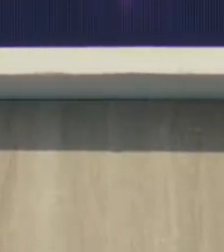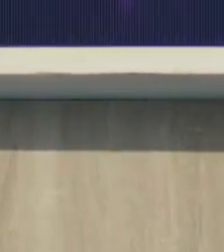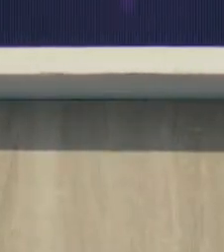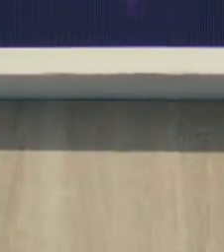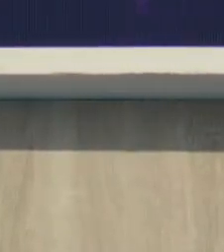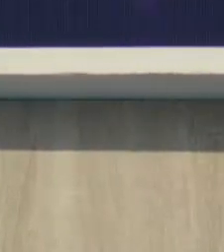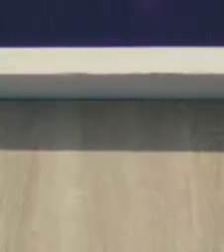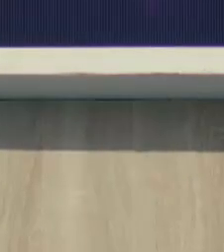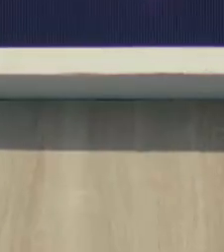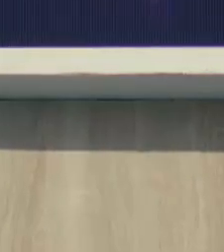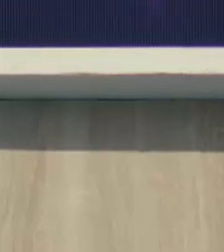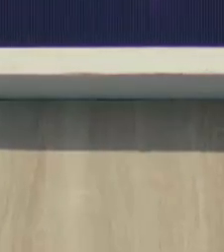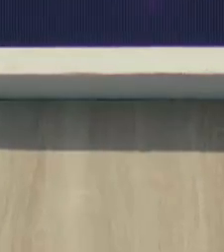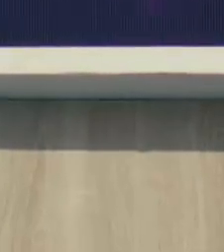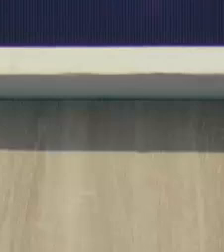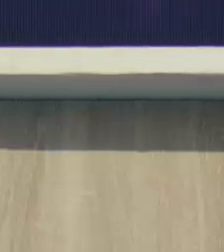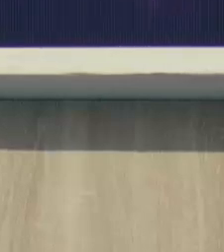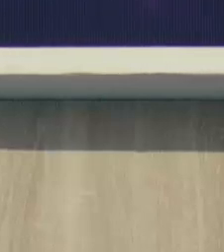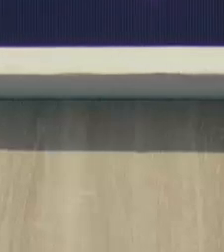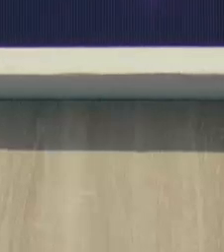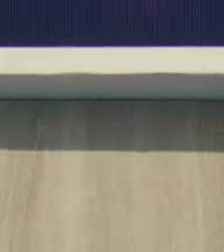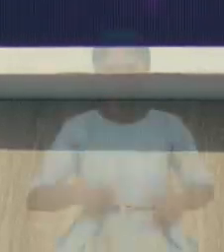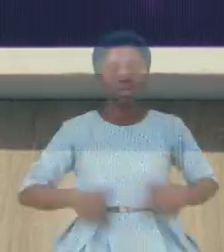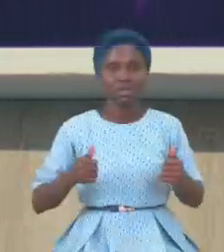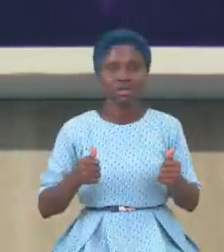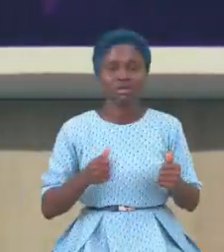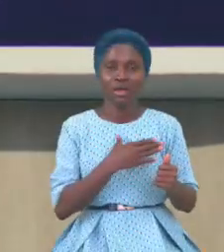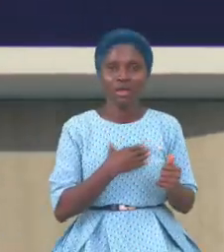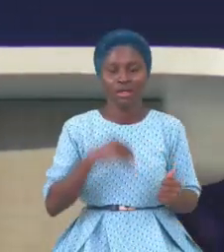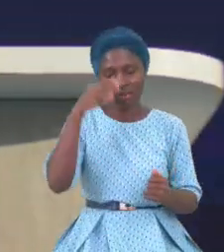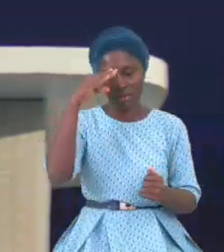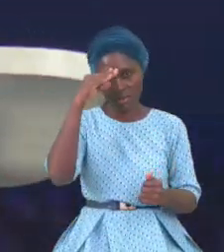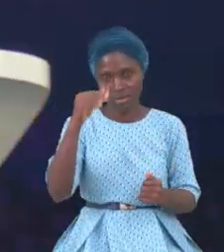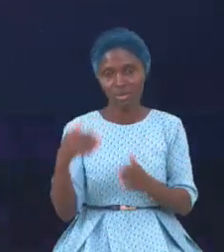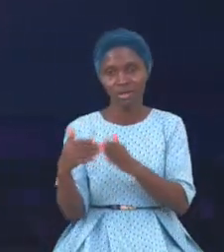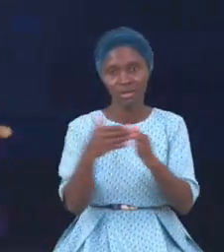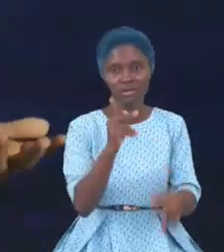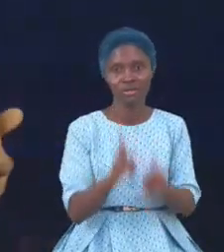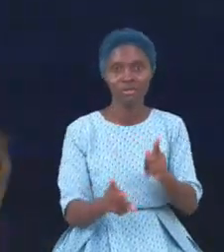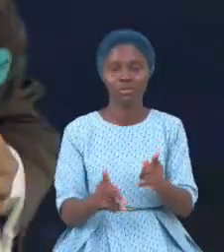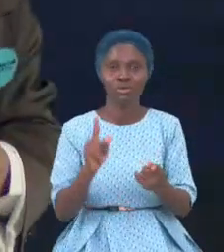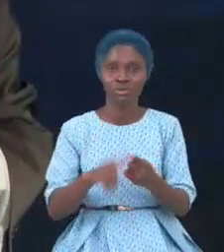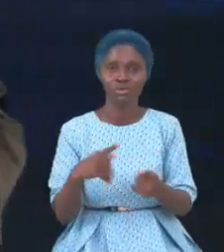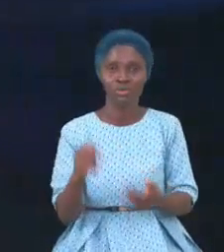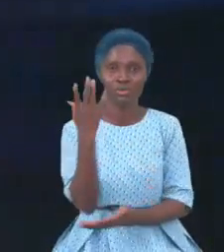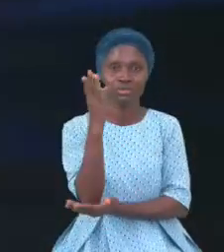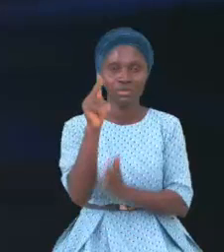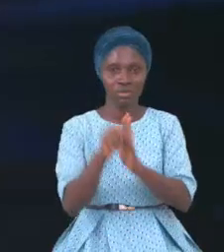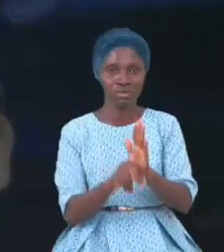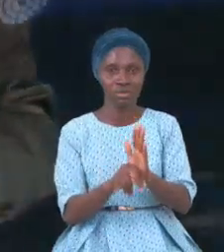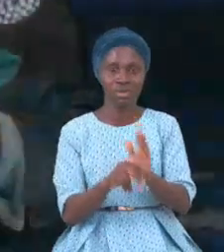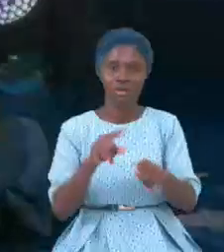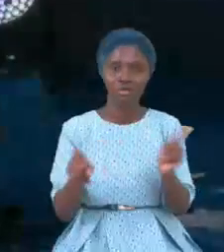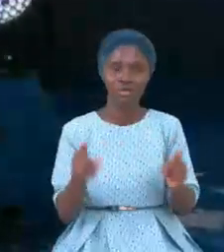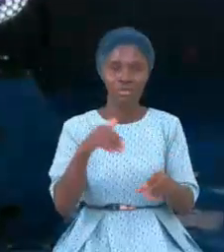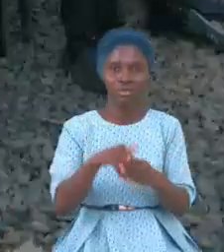life, and he got them through the wilderness. But in the case of Moses, his ministry